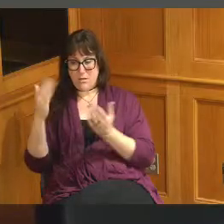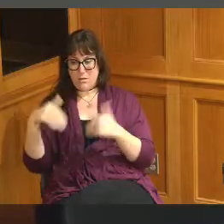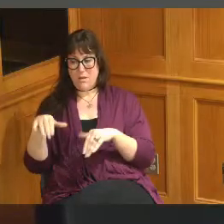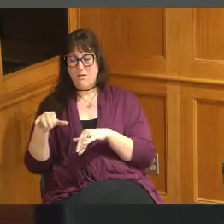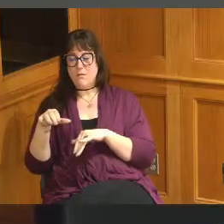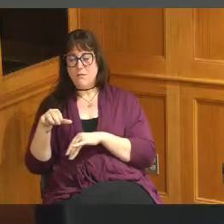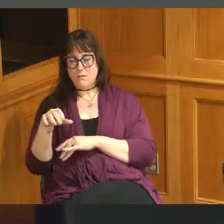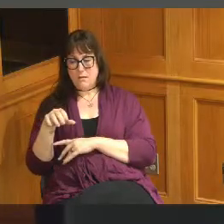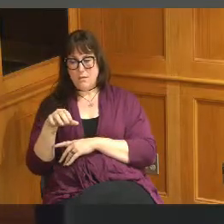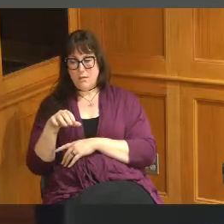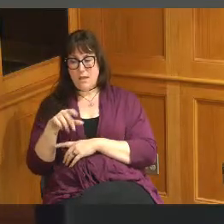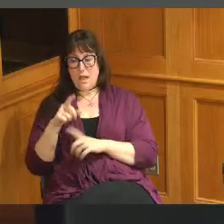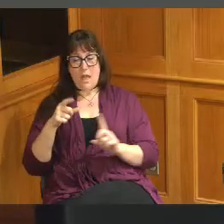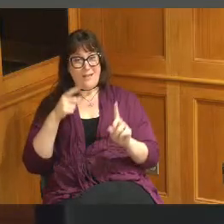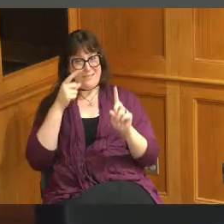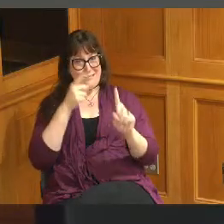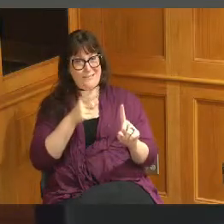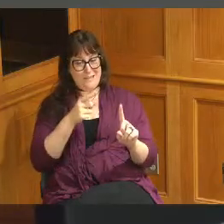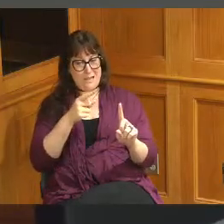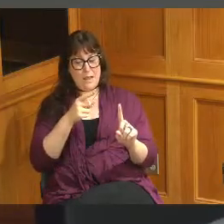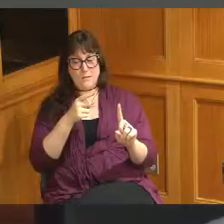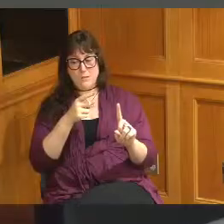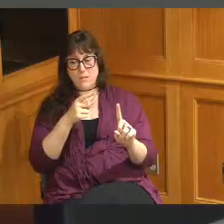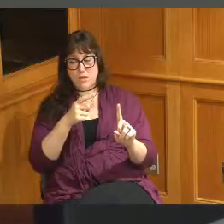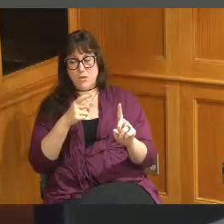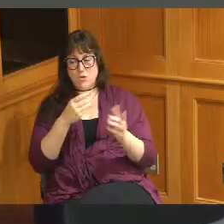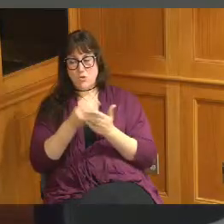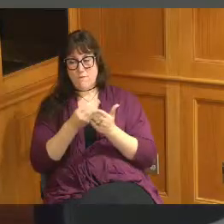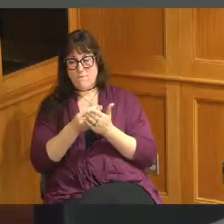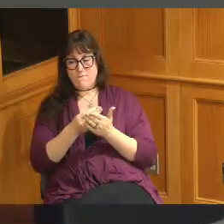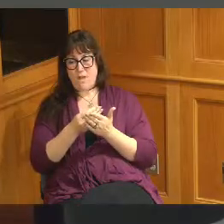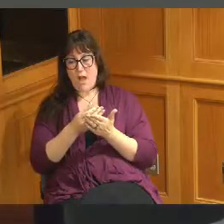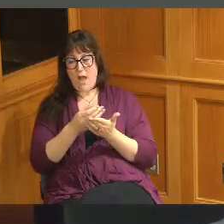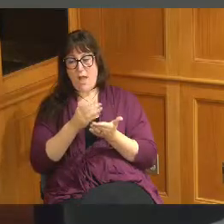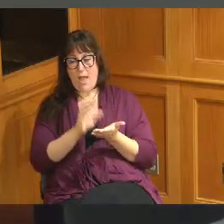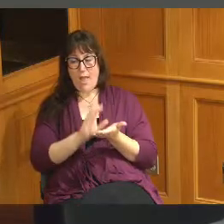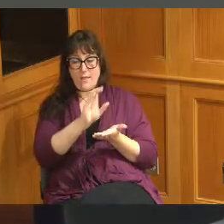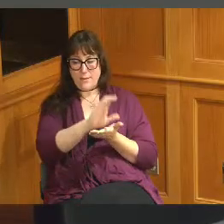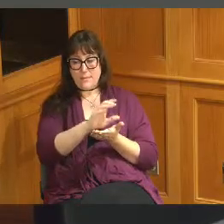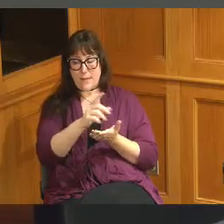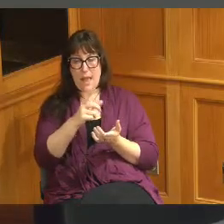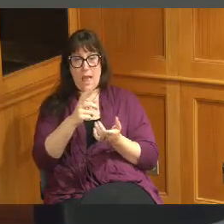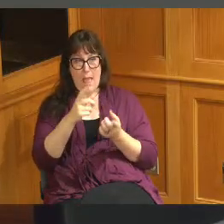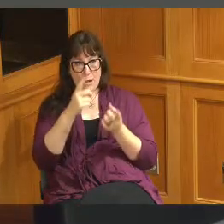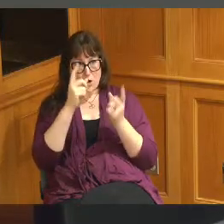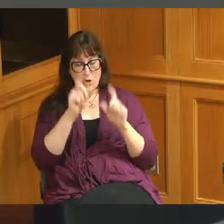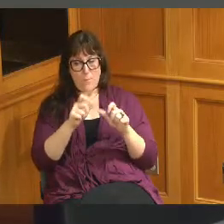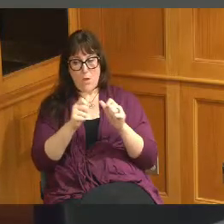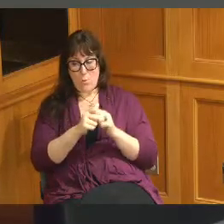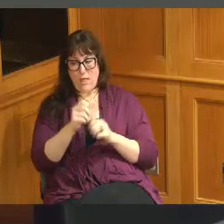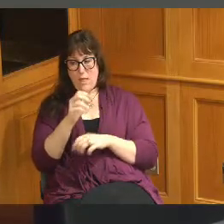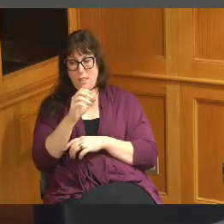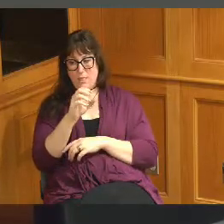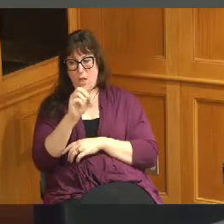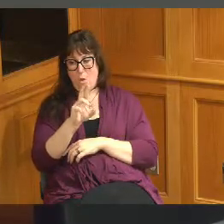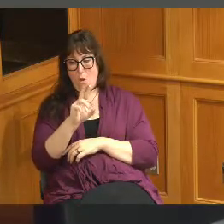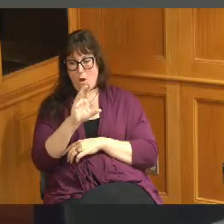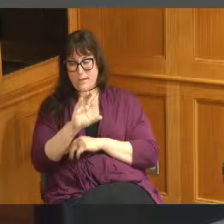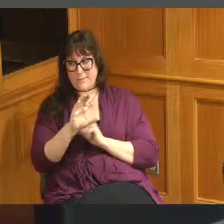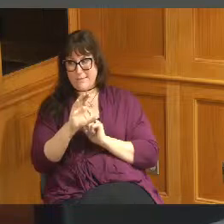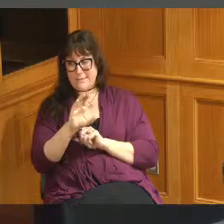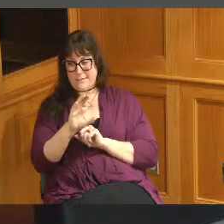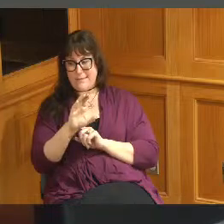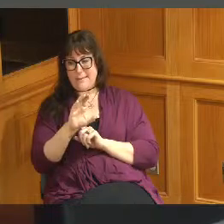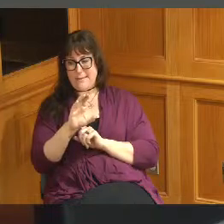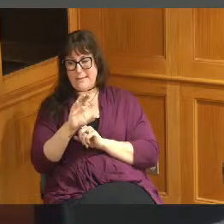a resolution of intent to fund the collective bargaining agreement between the Hamilton County Board of County Commissioners